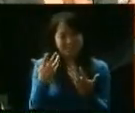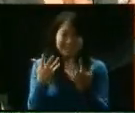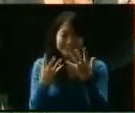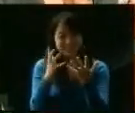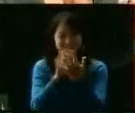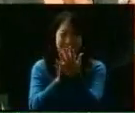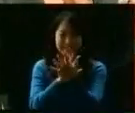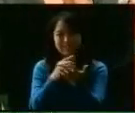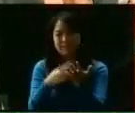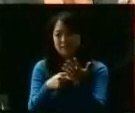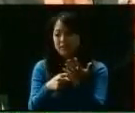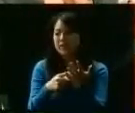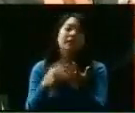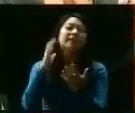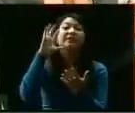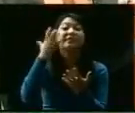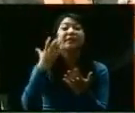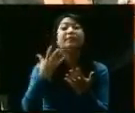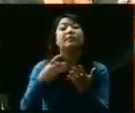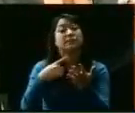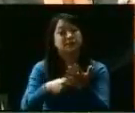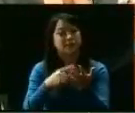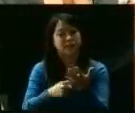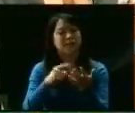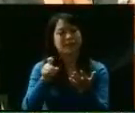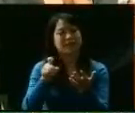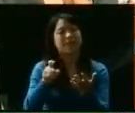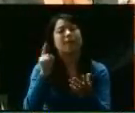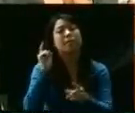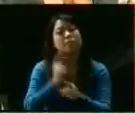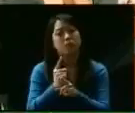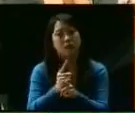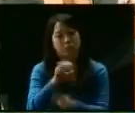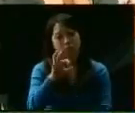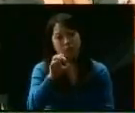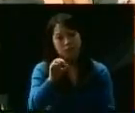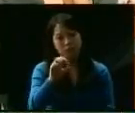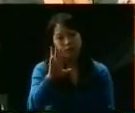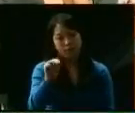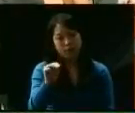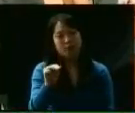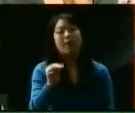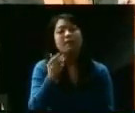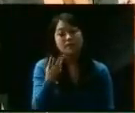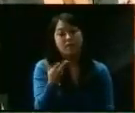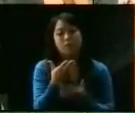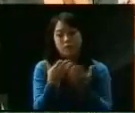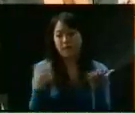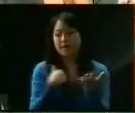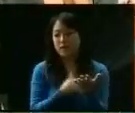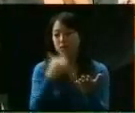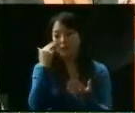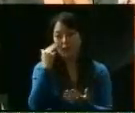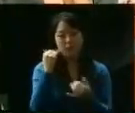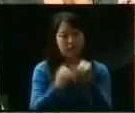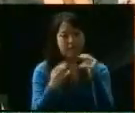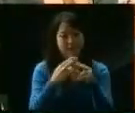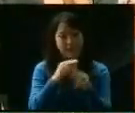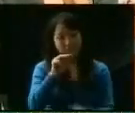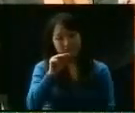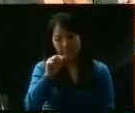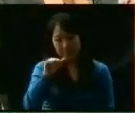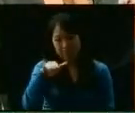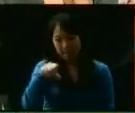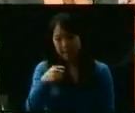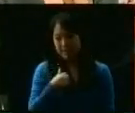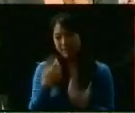this discussion is to keep it in the proper forum. So let's revisit a couple of the things that we do know. Mr. Mays, as I previously